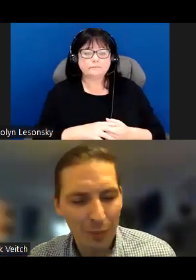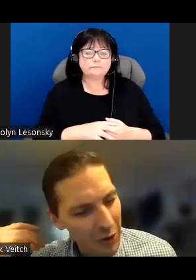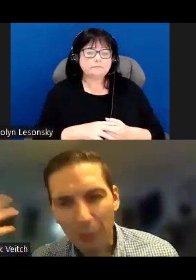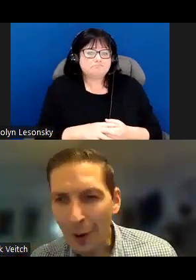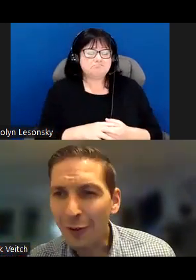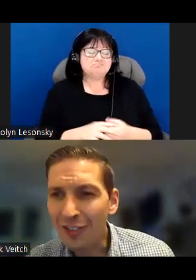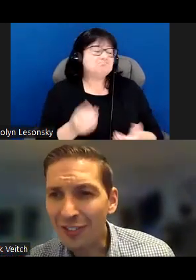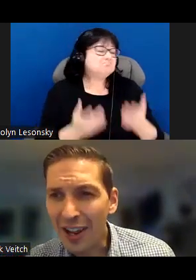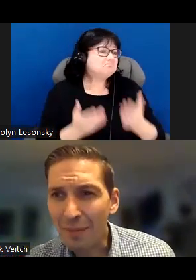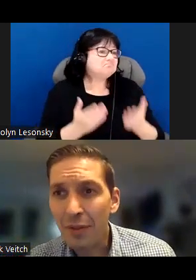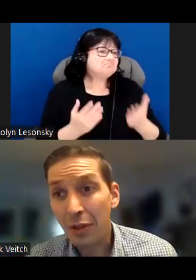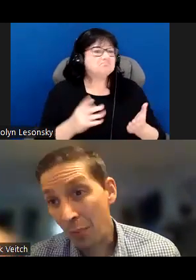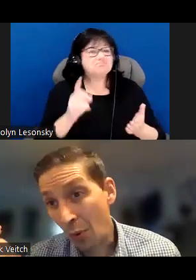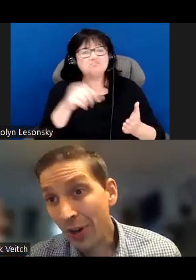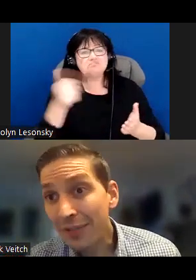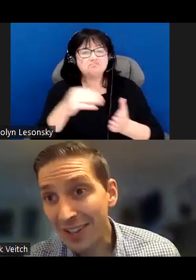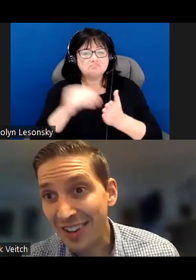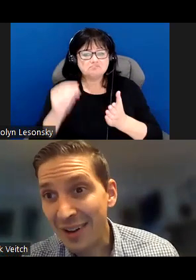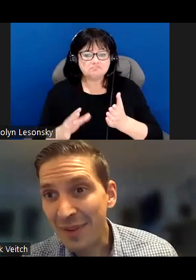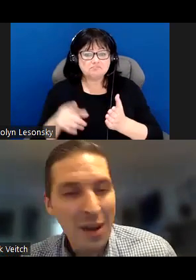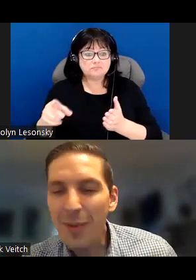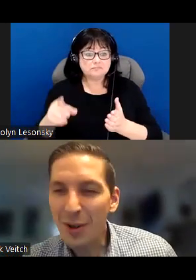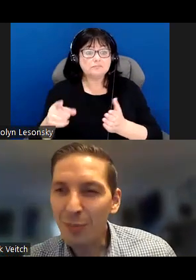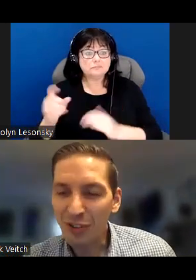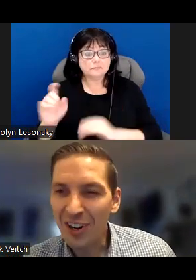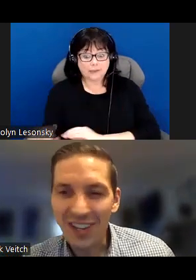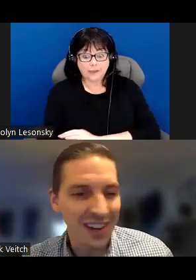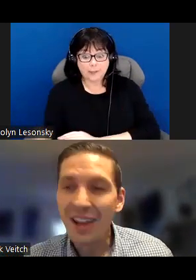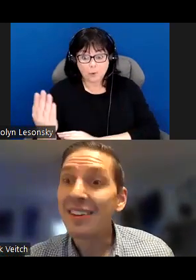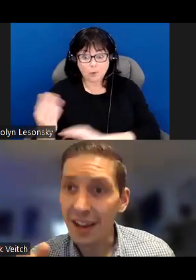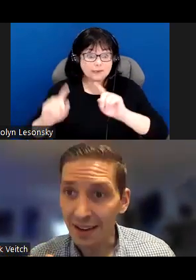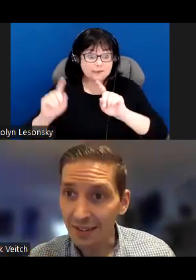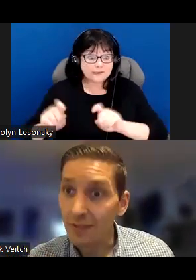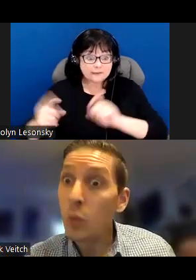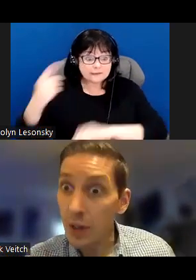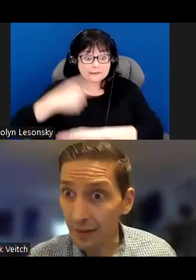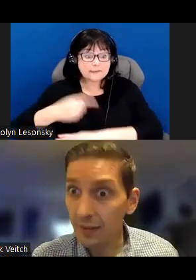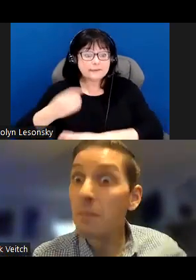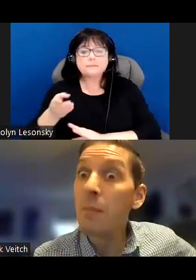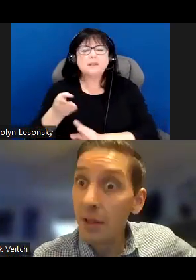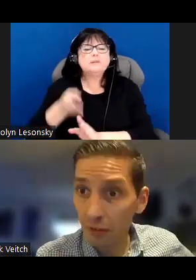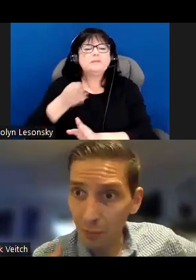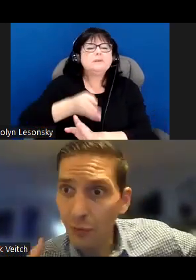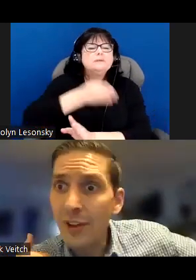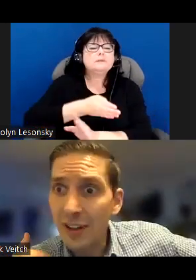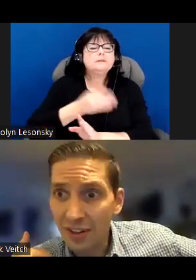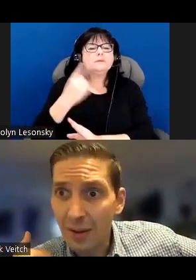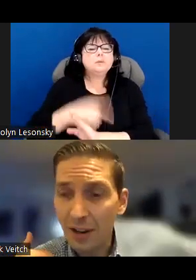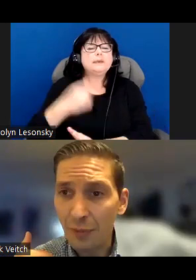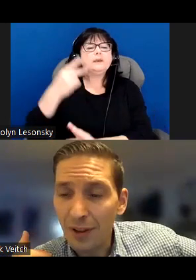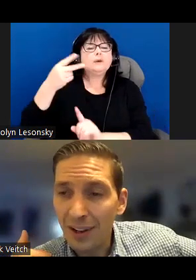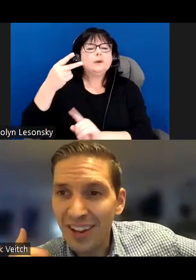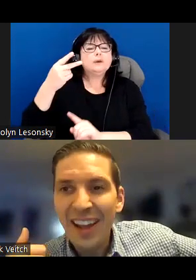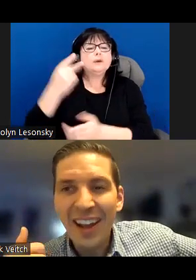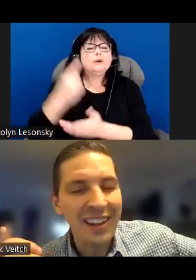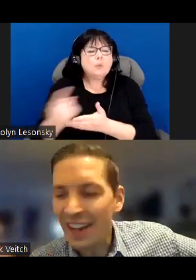just thinking about, preparing for this exam the morning of the exam. Maybe they're studying days, weeks, months before that